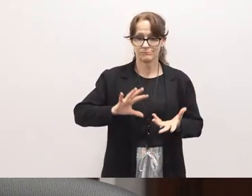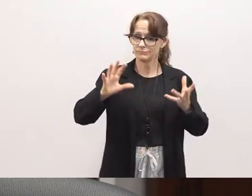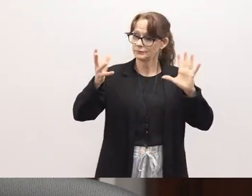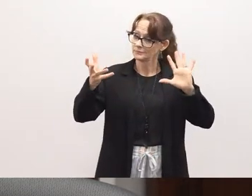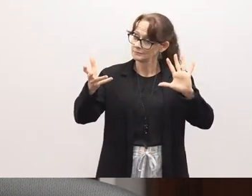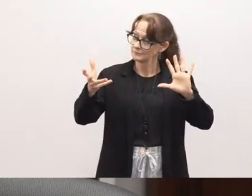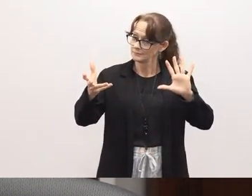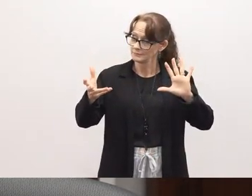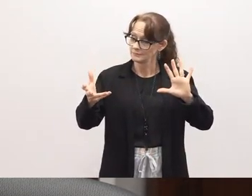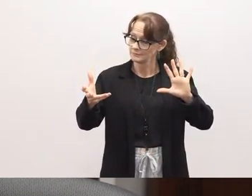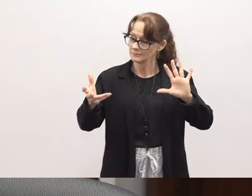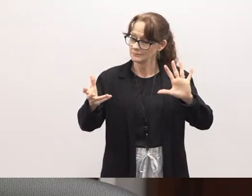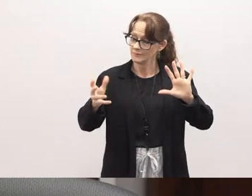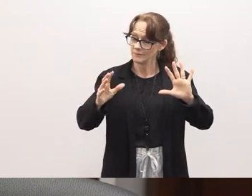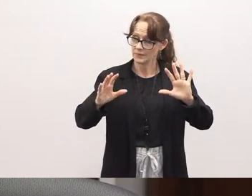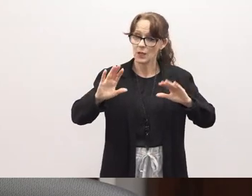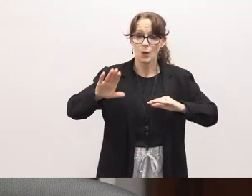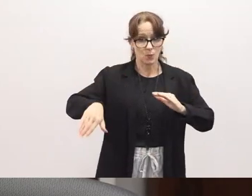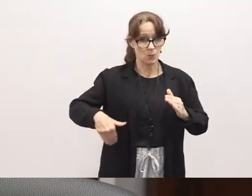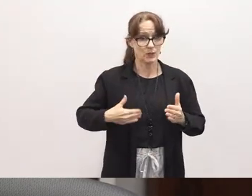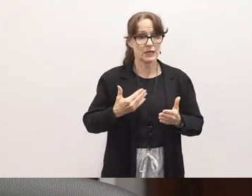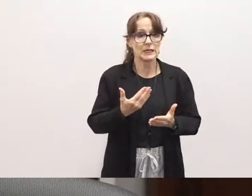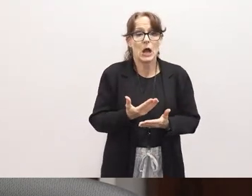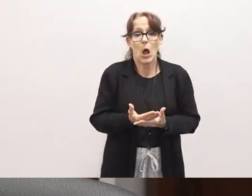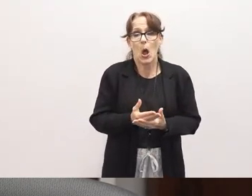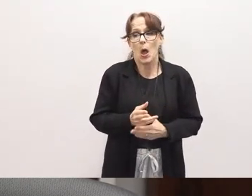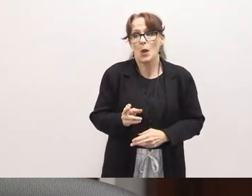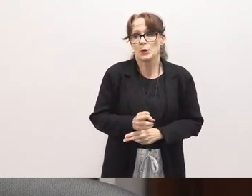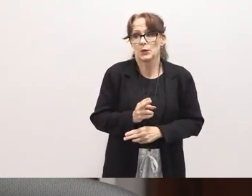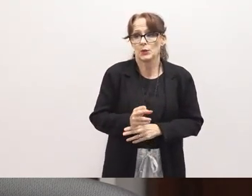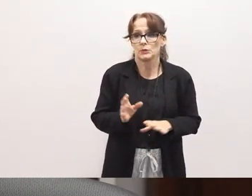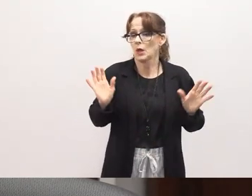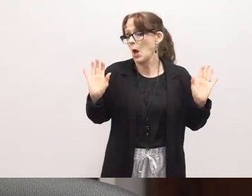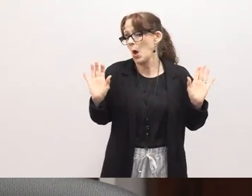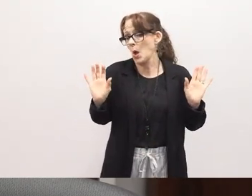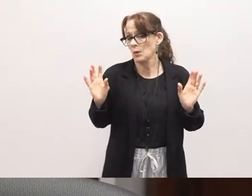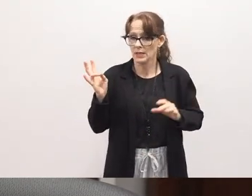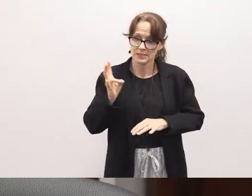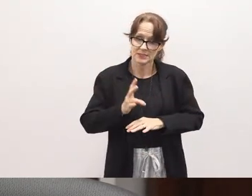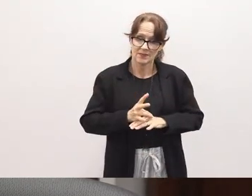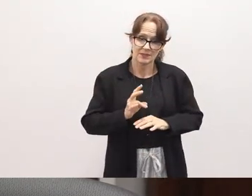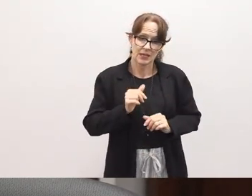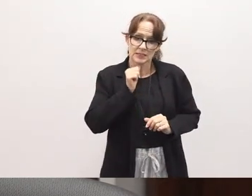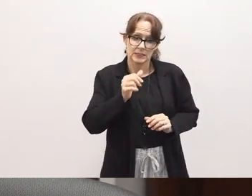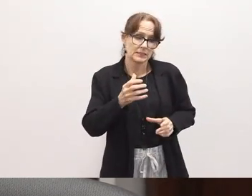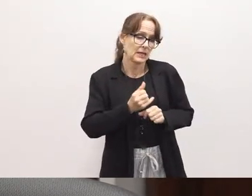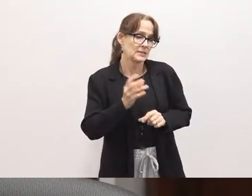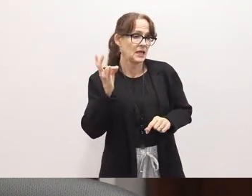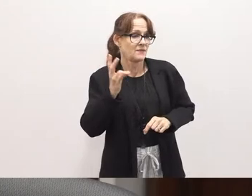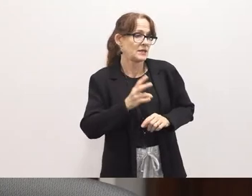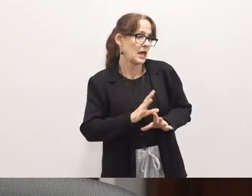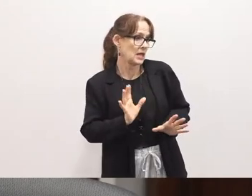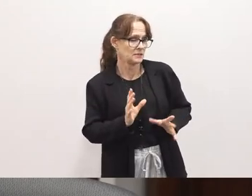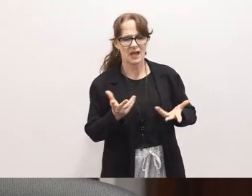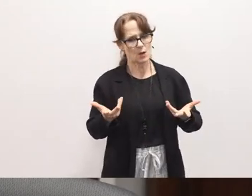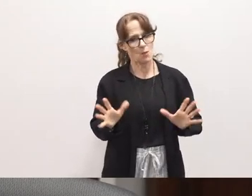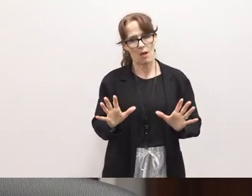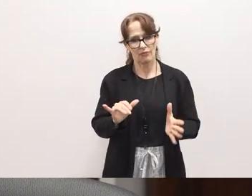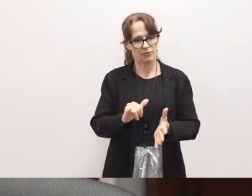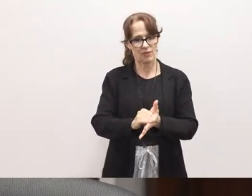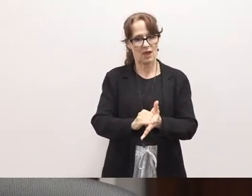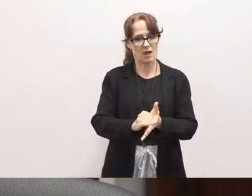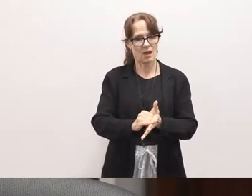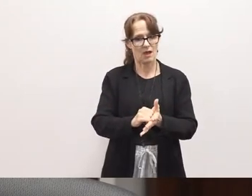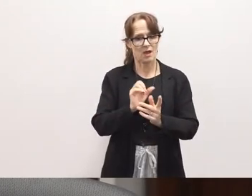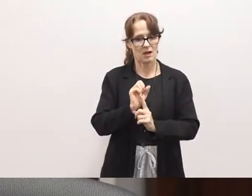that we could all use at any given time when we don't have something 7 days in advance. So I want us to be wary of that